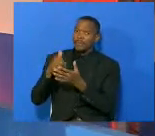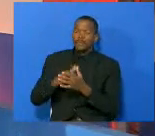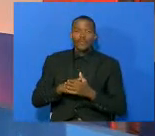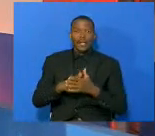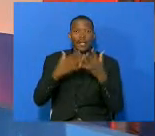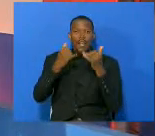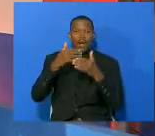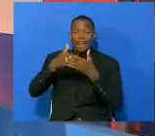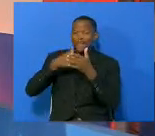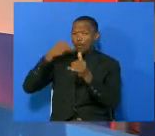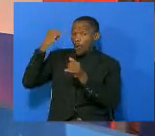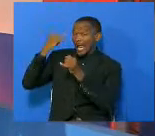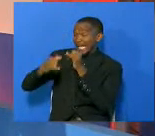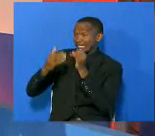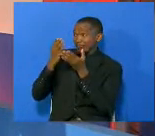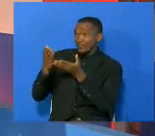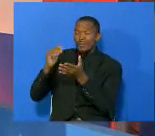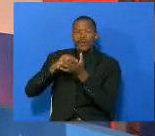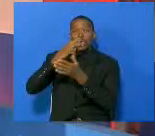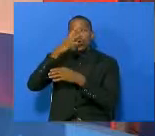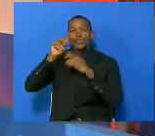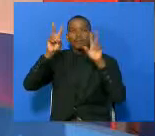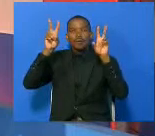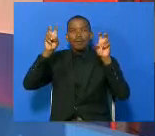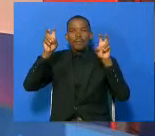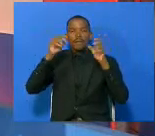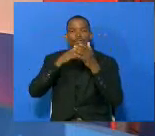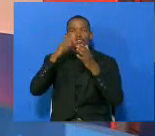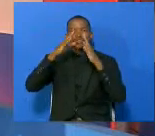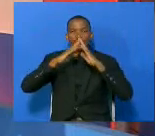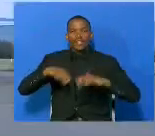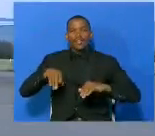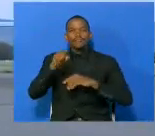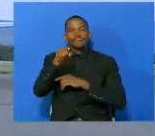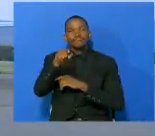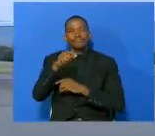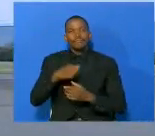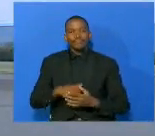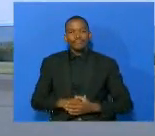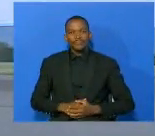o tswa re pele re kgaogana ke go gakole dintlhogo tsa phirimaneng ya laboraro.